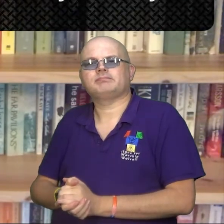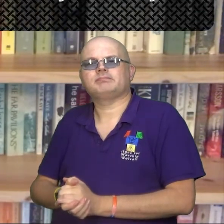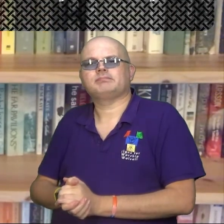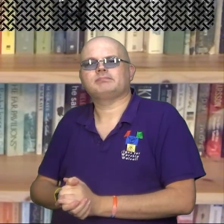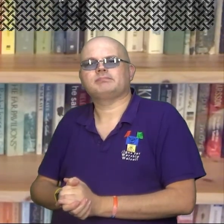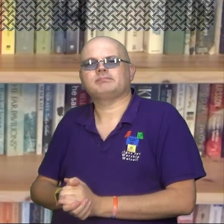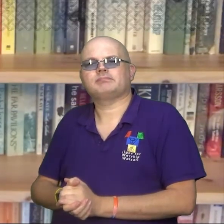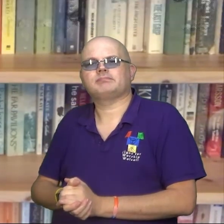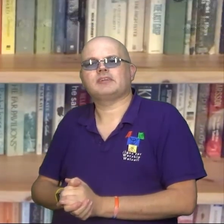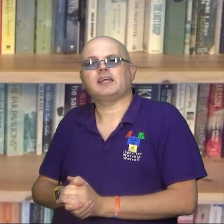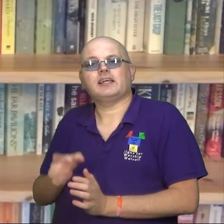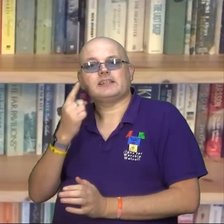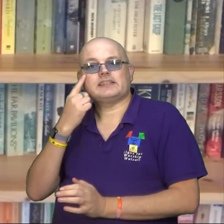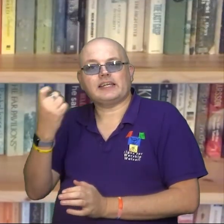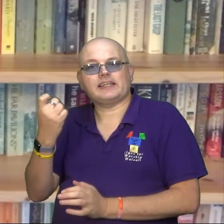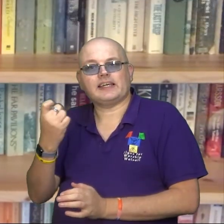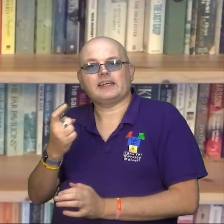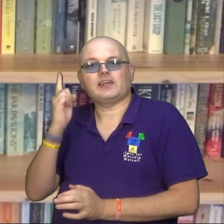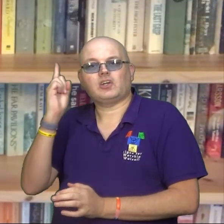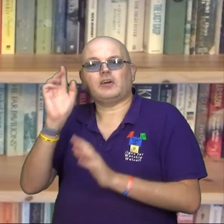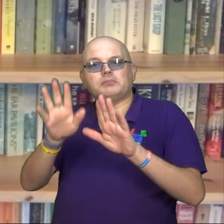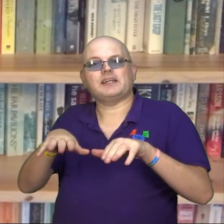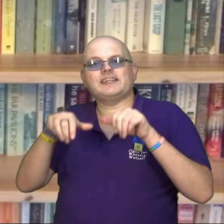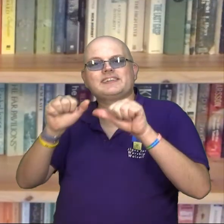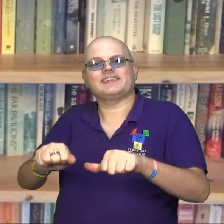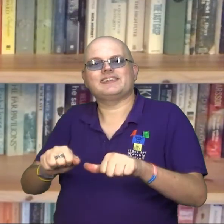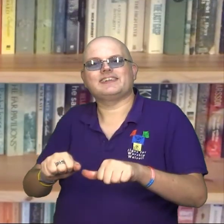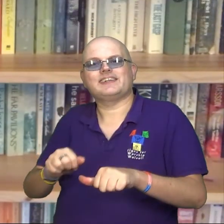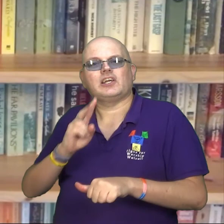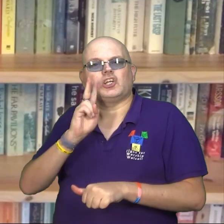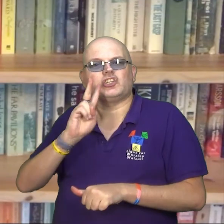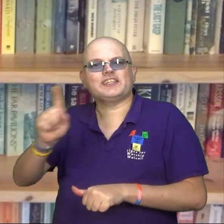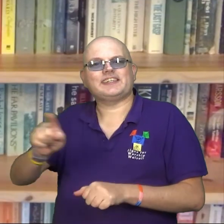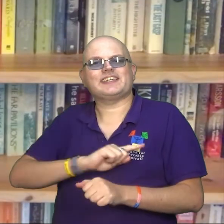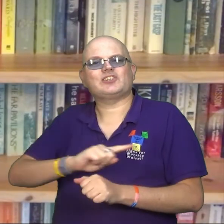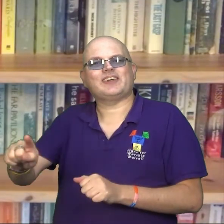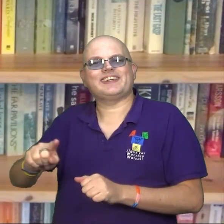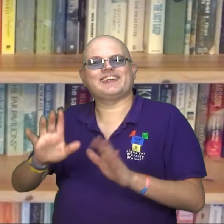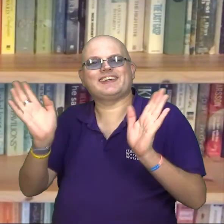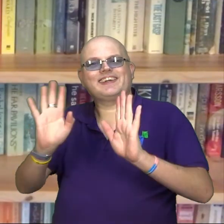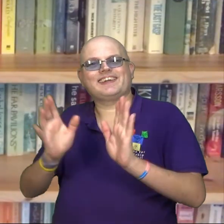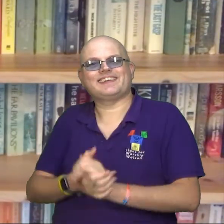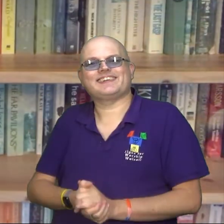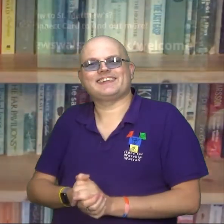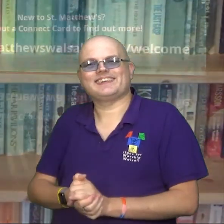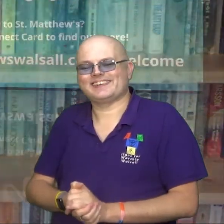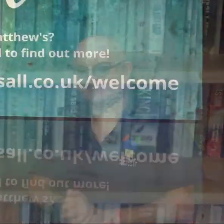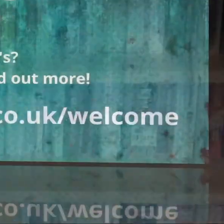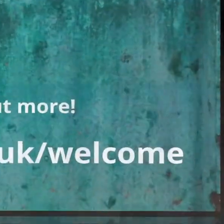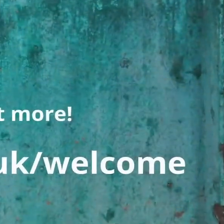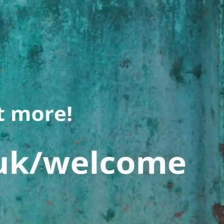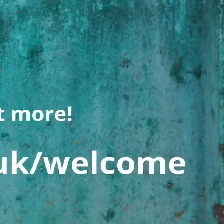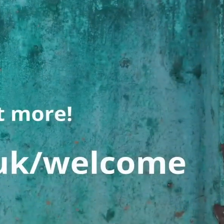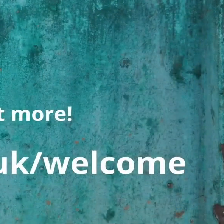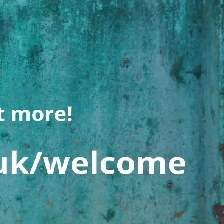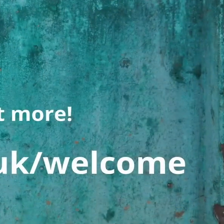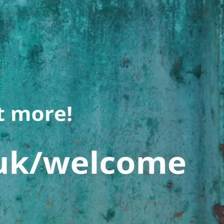Amen. Take care. God bless. See you next week.